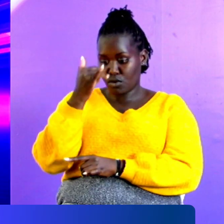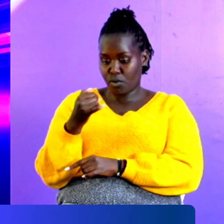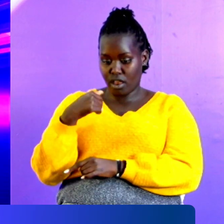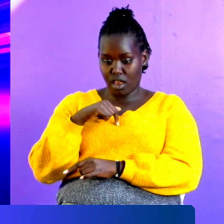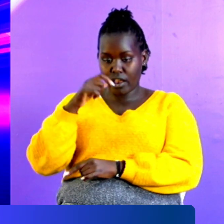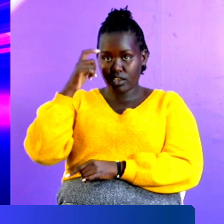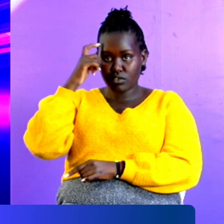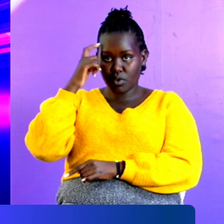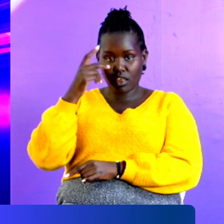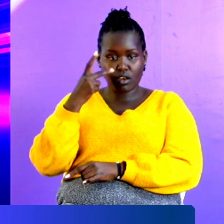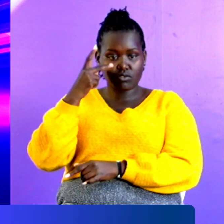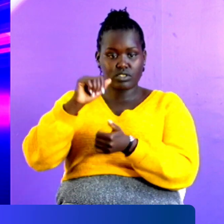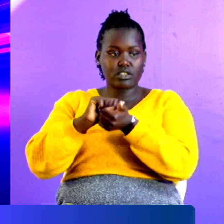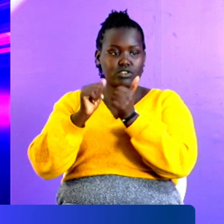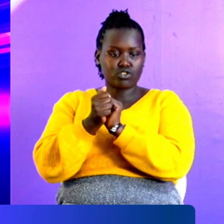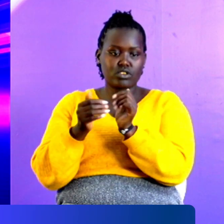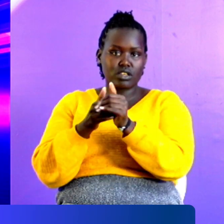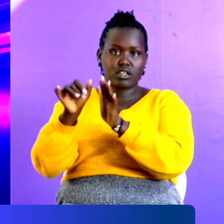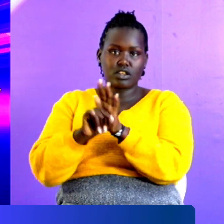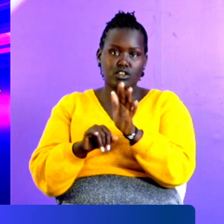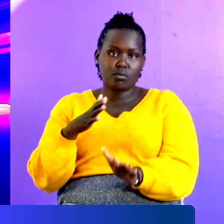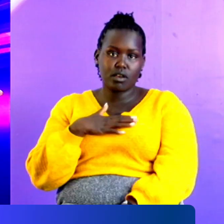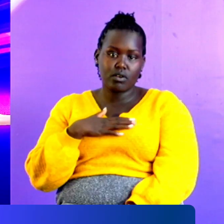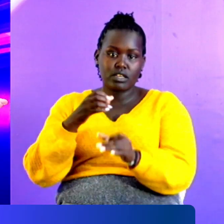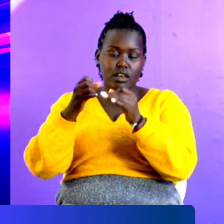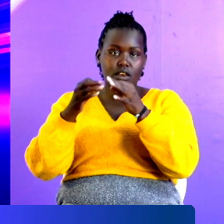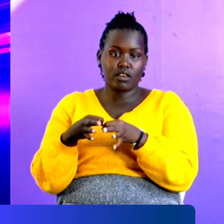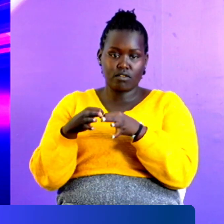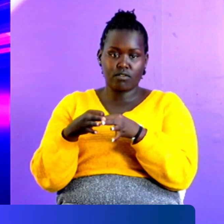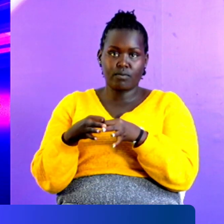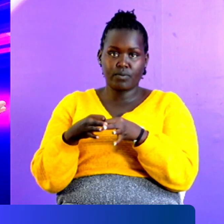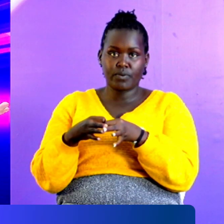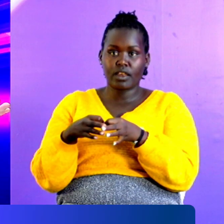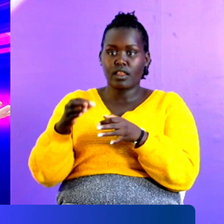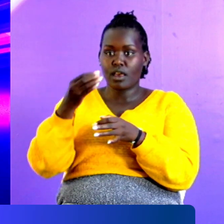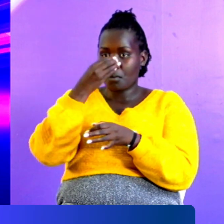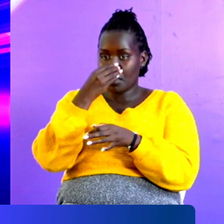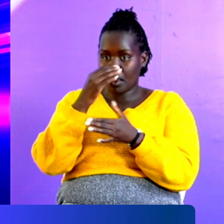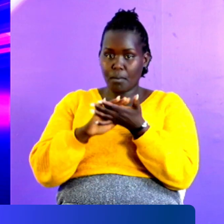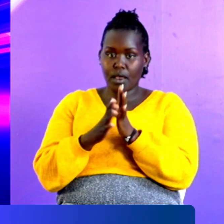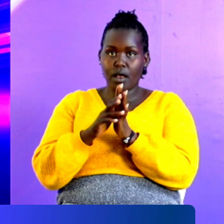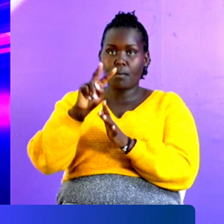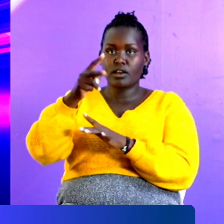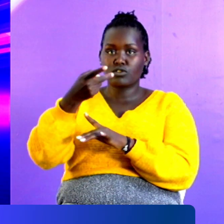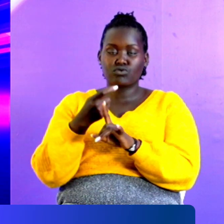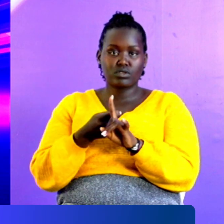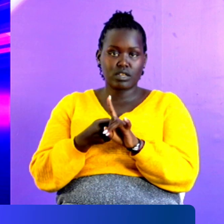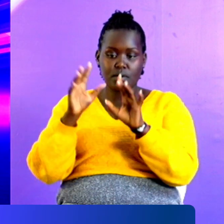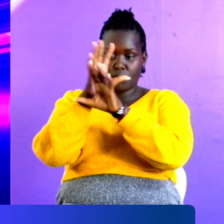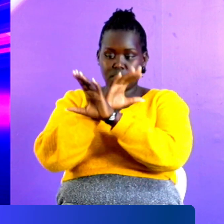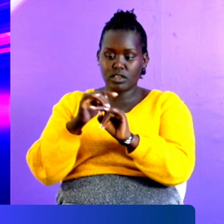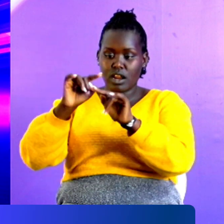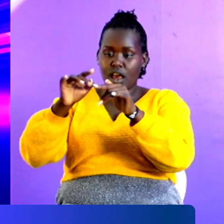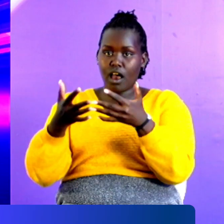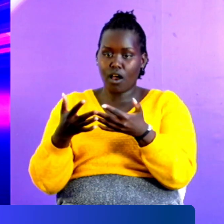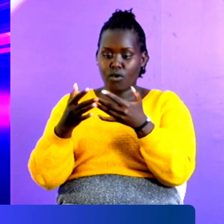need to see change in our leadership. If, say, William Ruto becomes a two-term president, how then do young